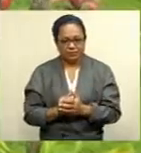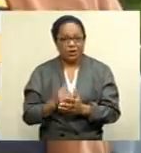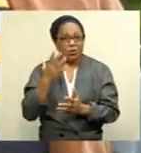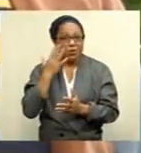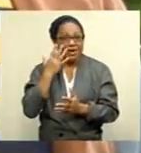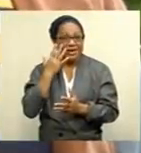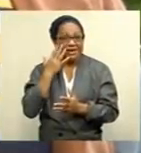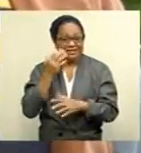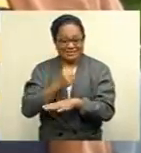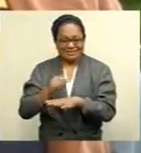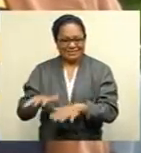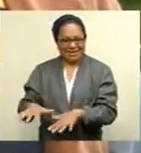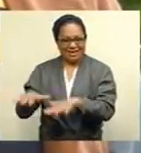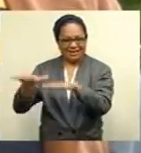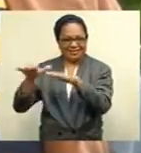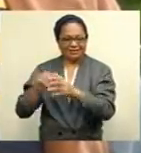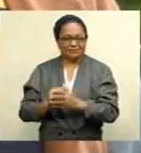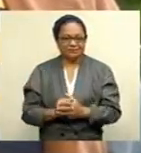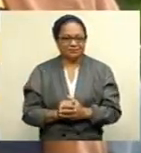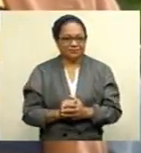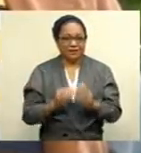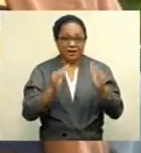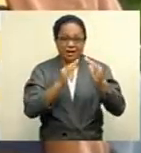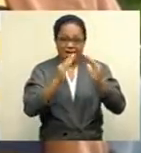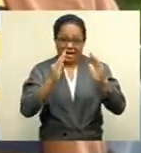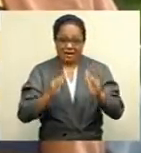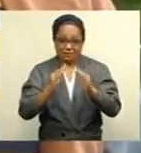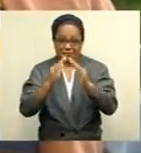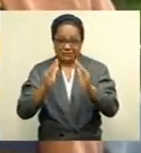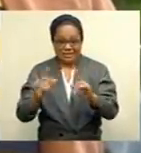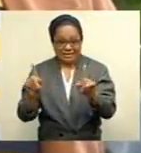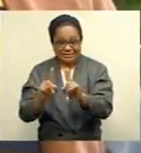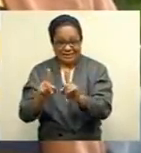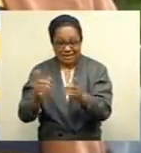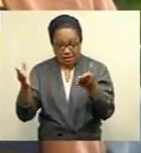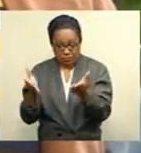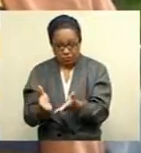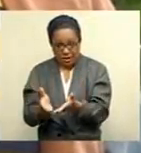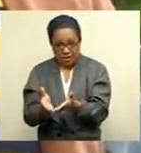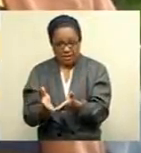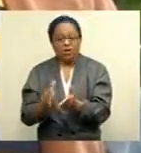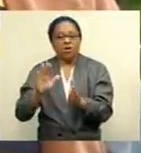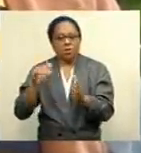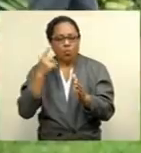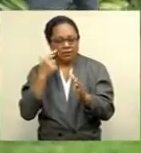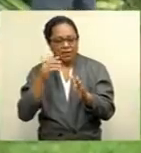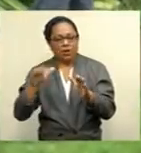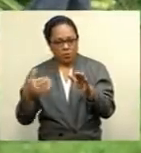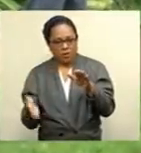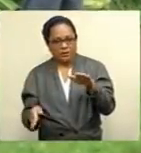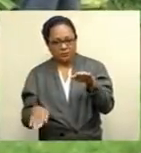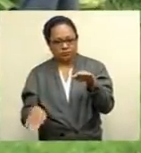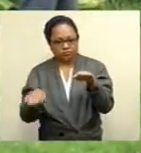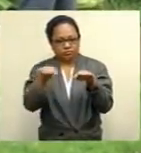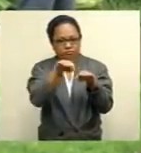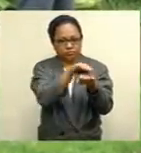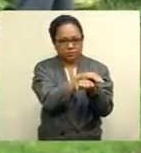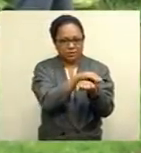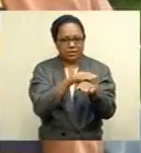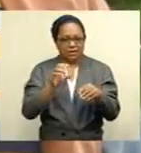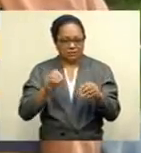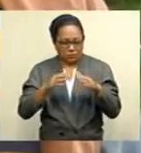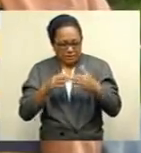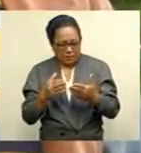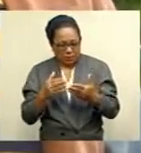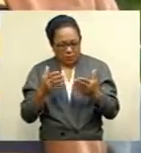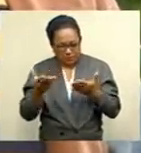tide. The houses near the drains surrounding the village are always flooded. We are working together as a village to help find out